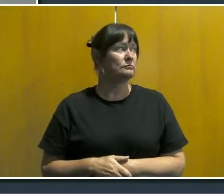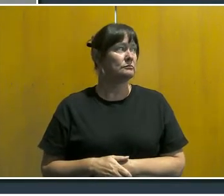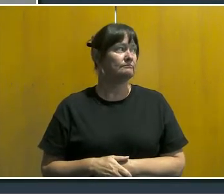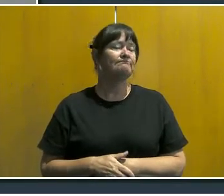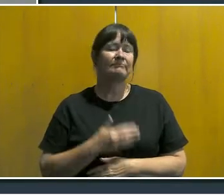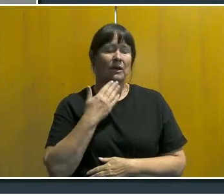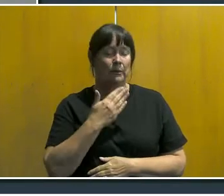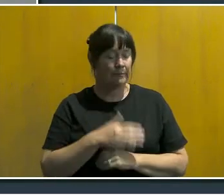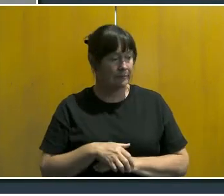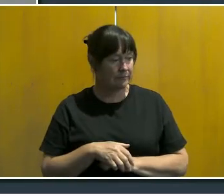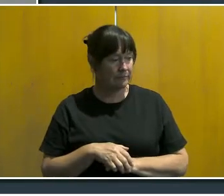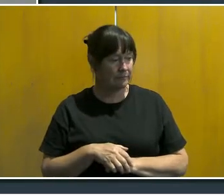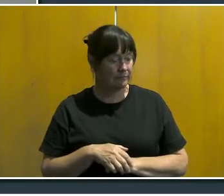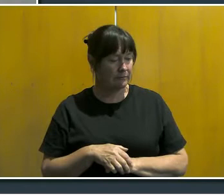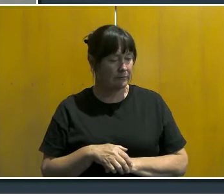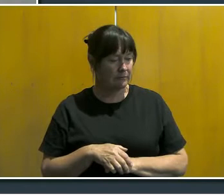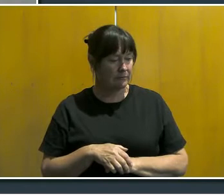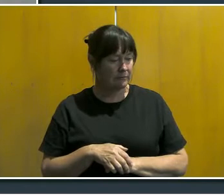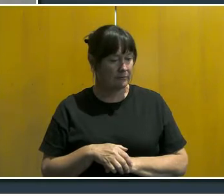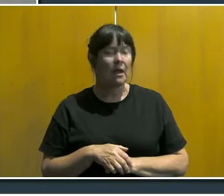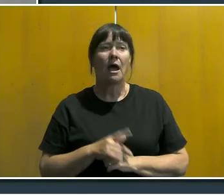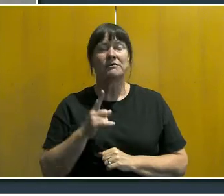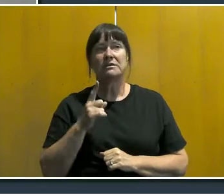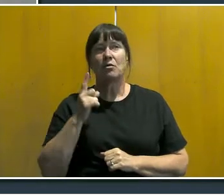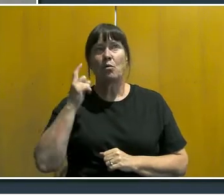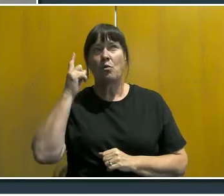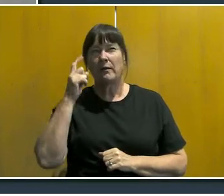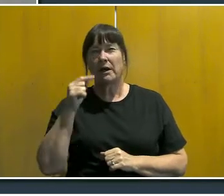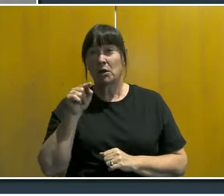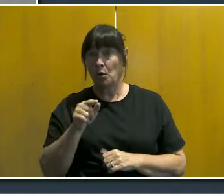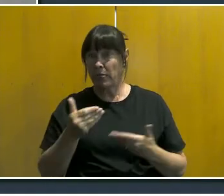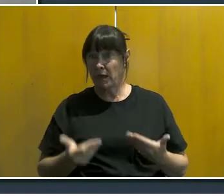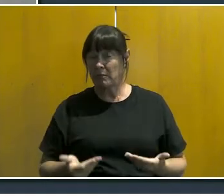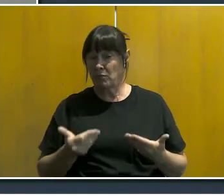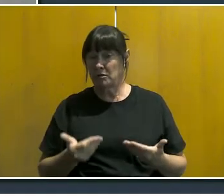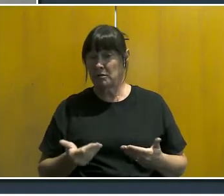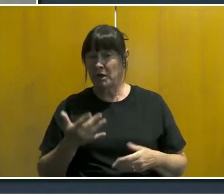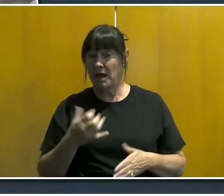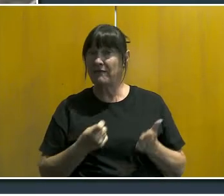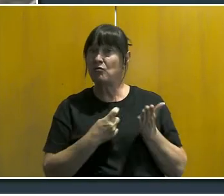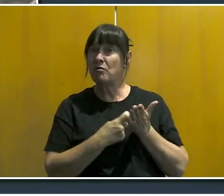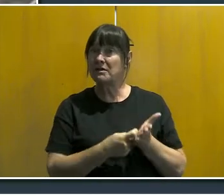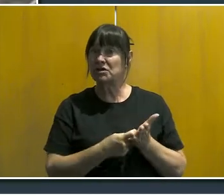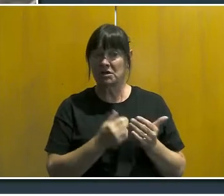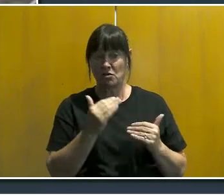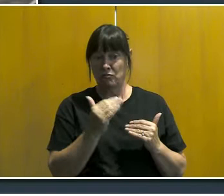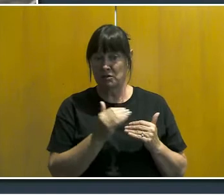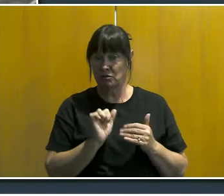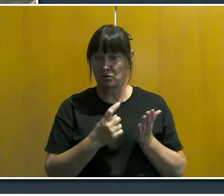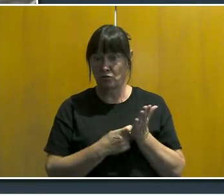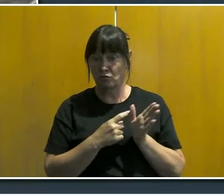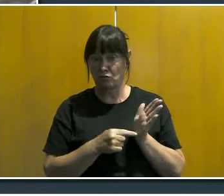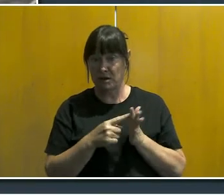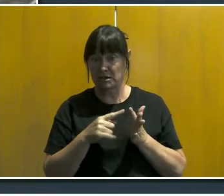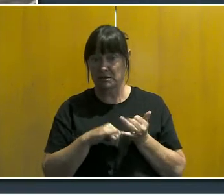Councillor Brown. Thank you, Colin. I'm just wondering, are you currently getting a remission on your rates, or how's it?